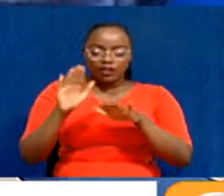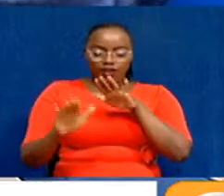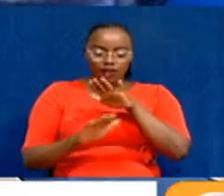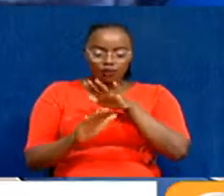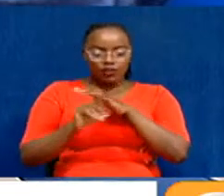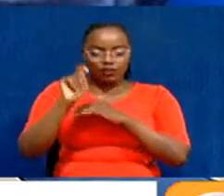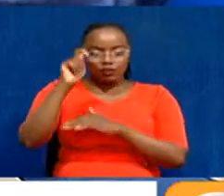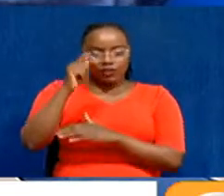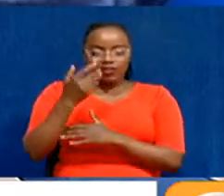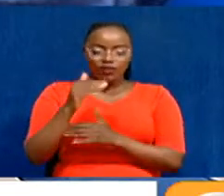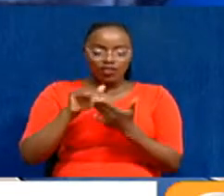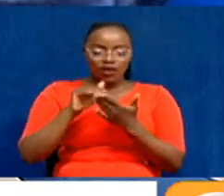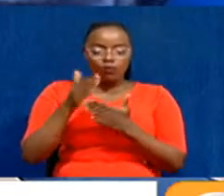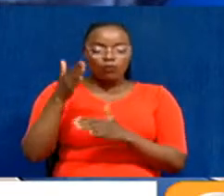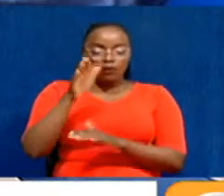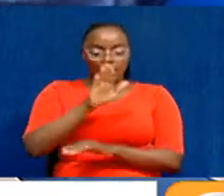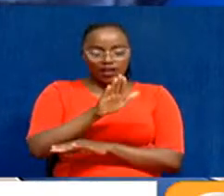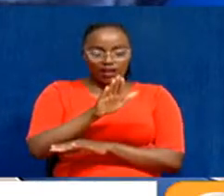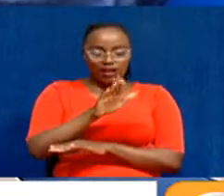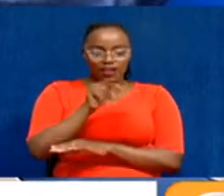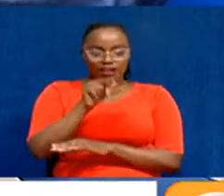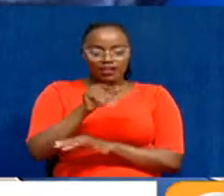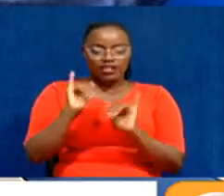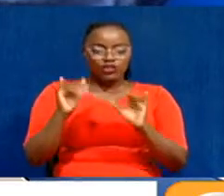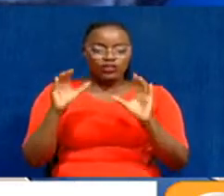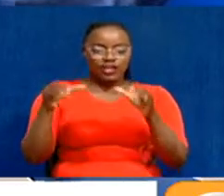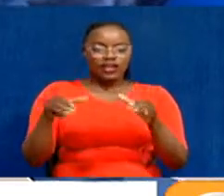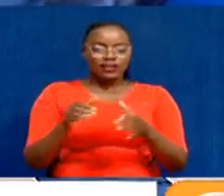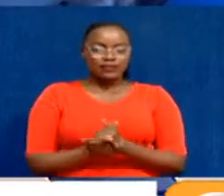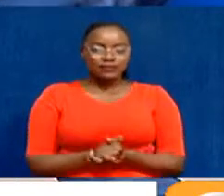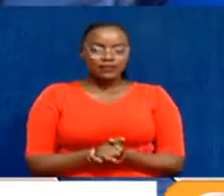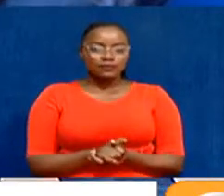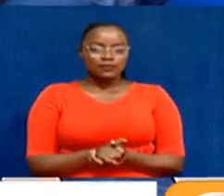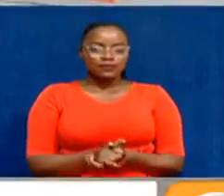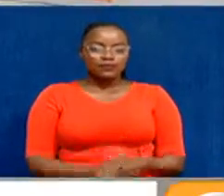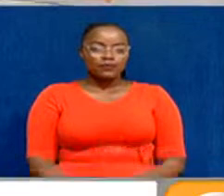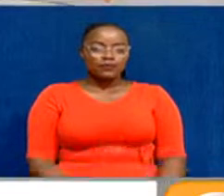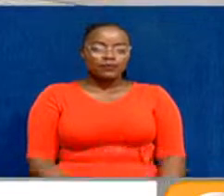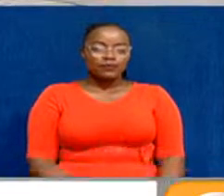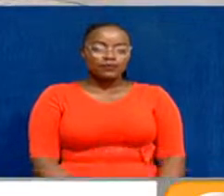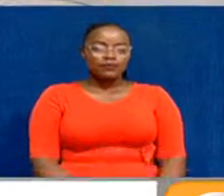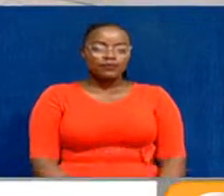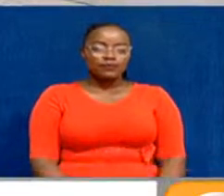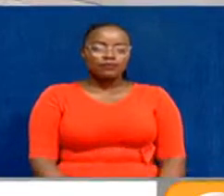running mate. That and much more when we return. This is News Gang.